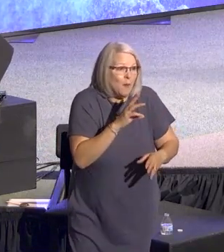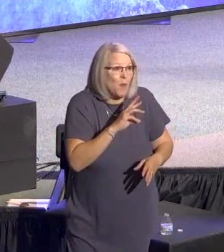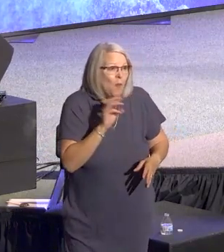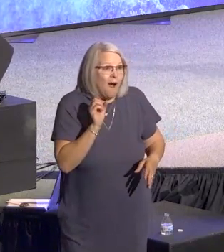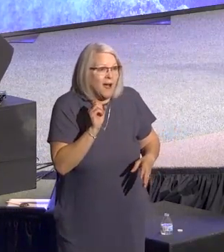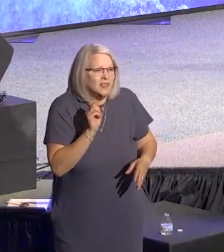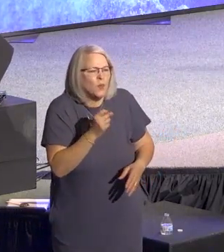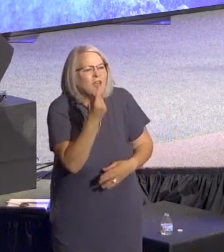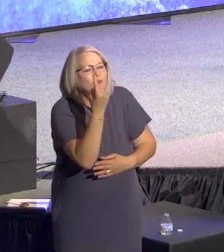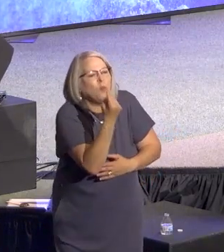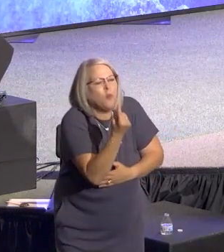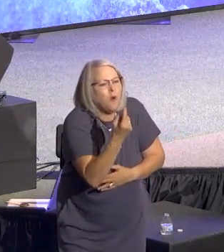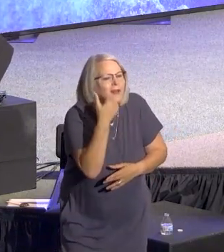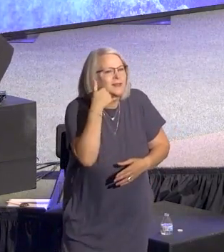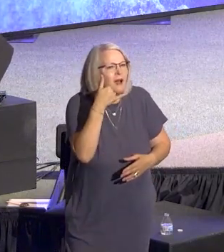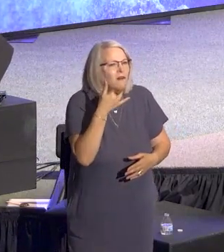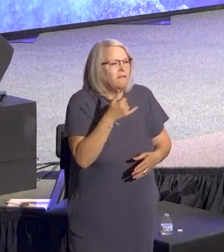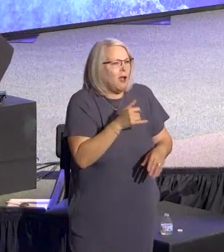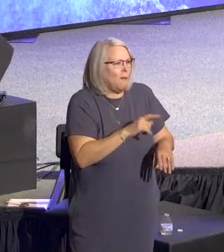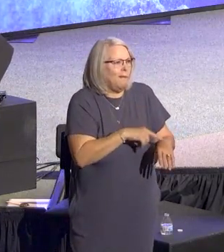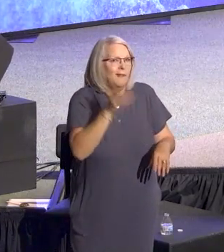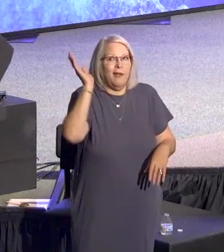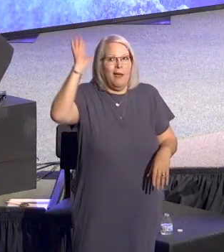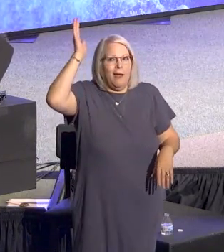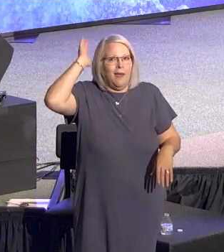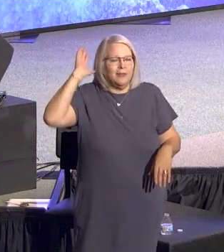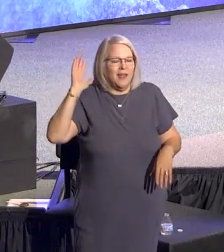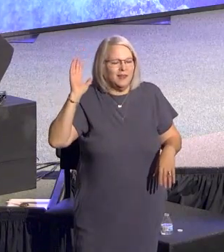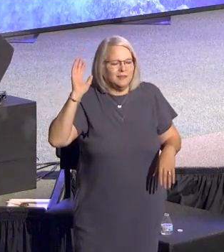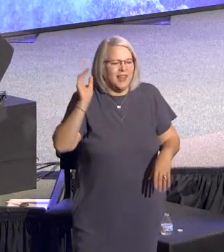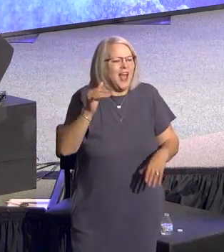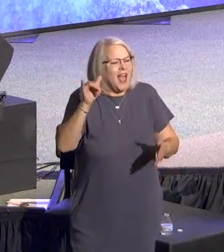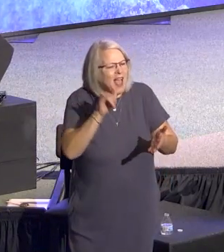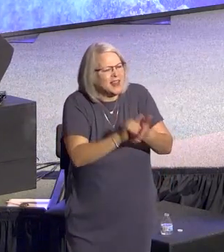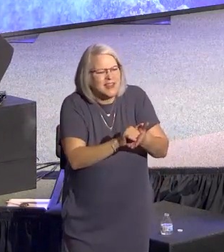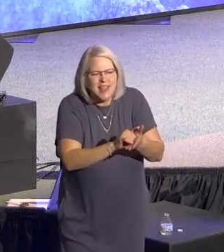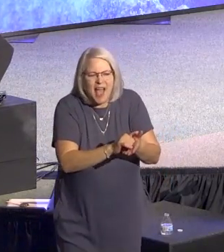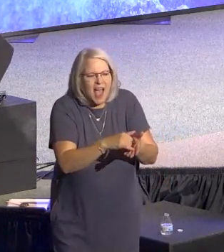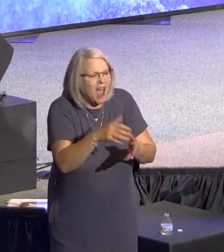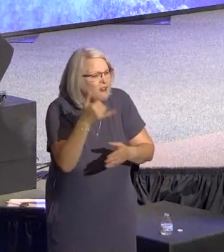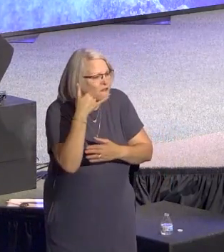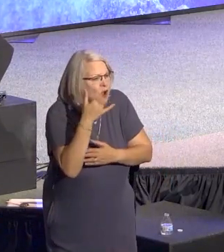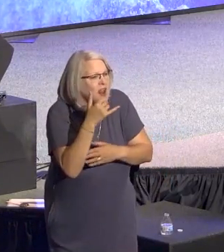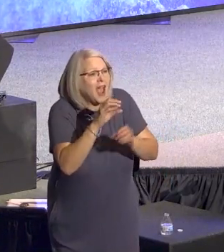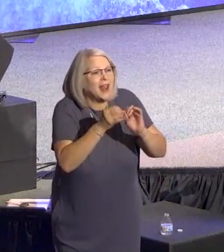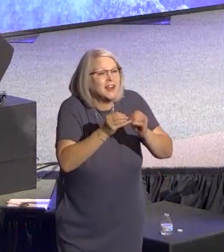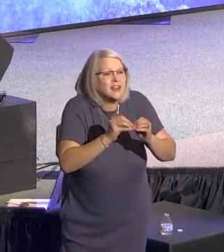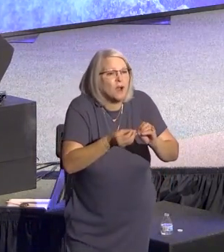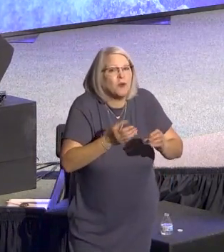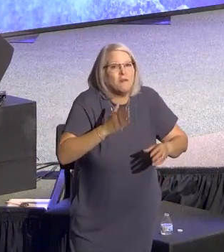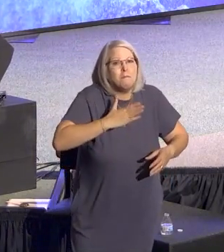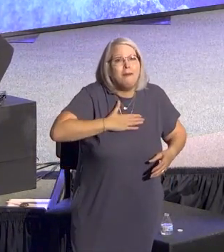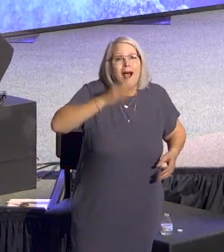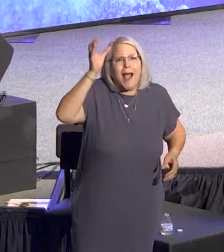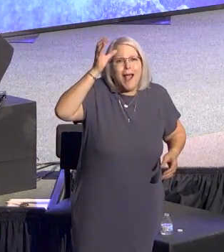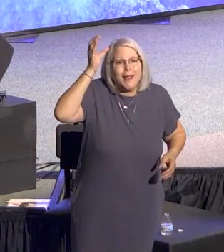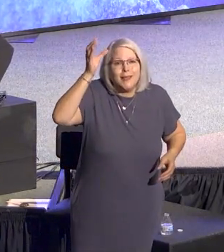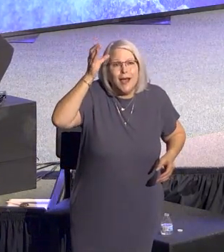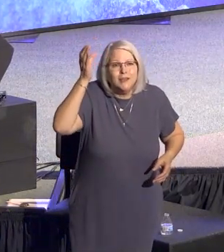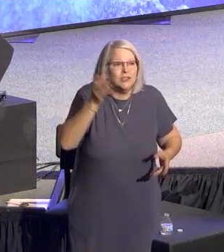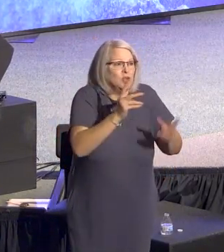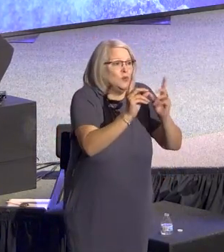We only owned one cell phone at the time. And that cell phone contained a phone number from my cousin, who I had not seen in